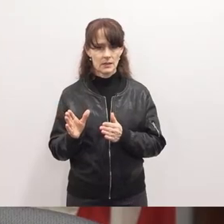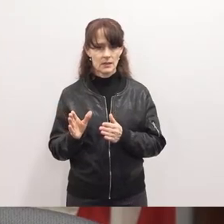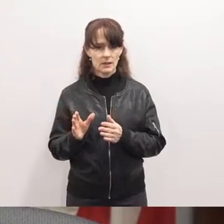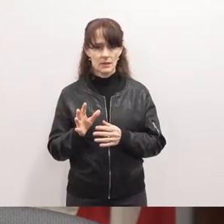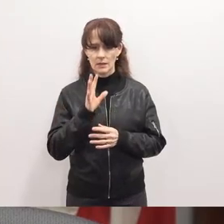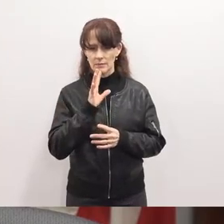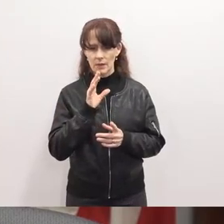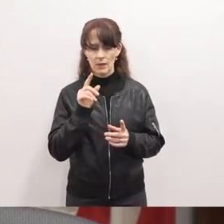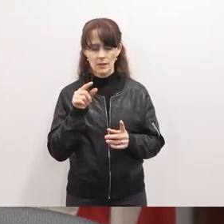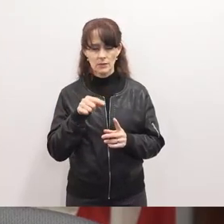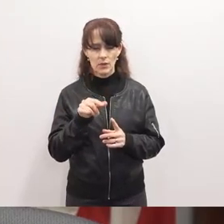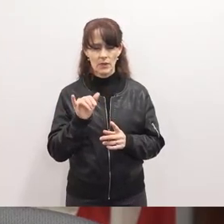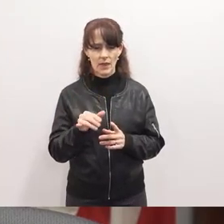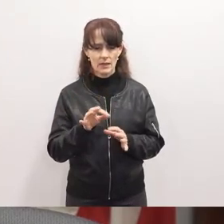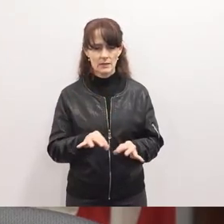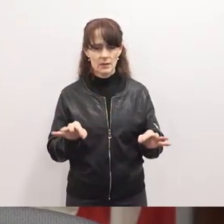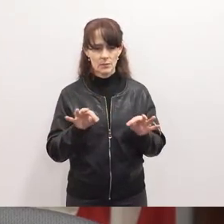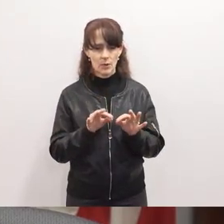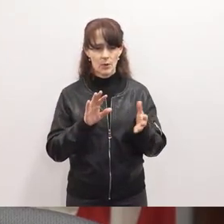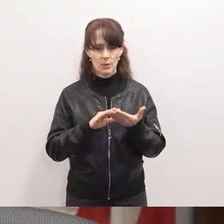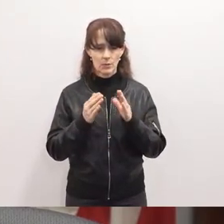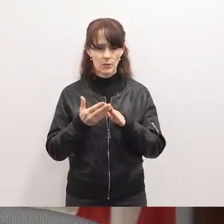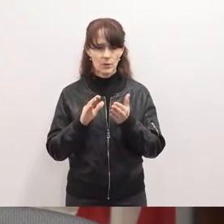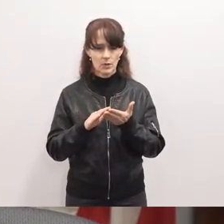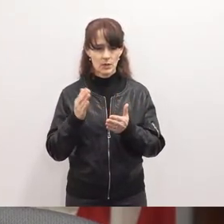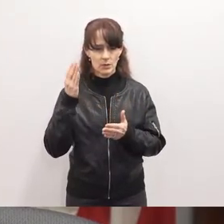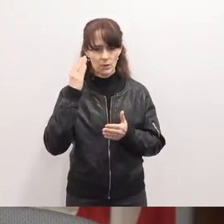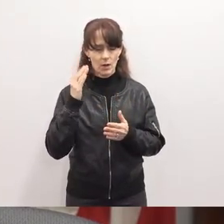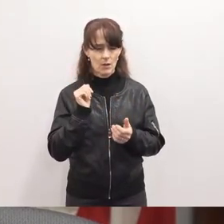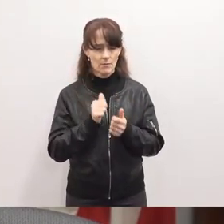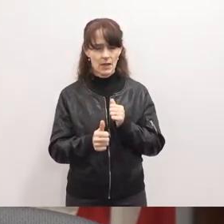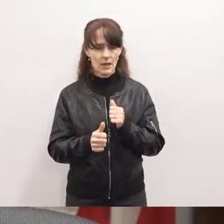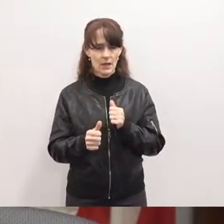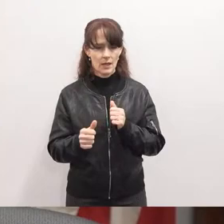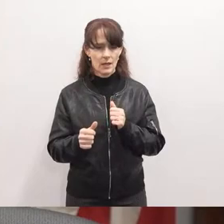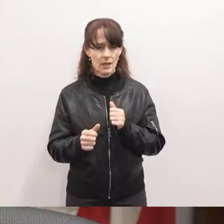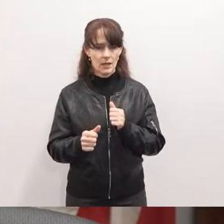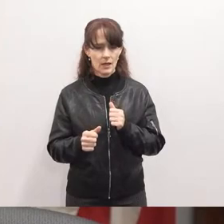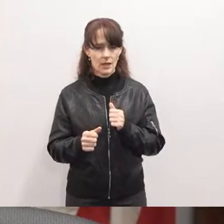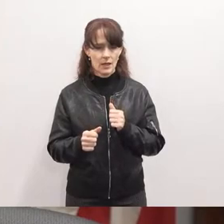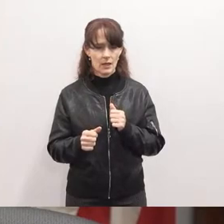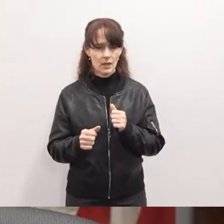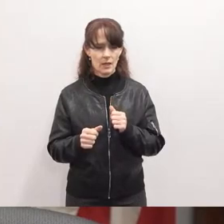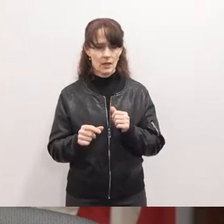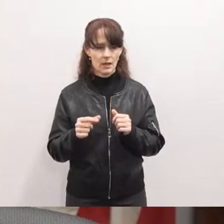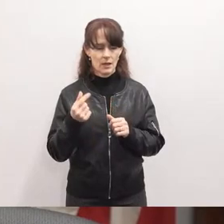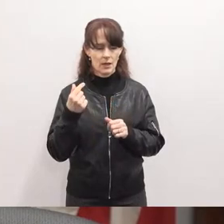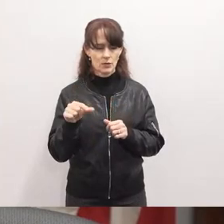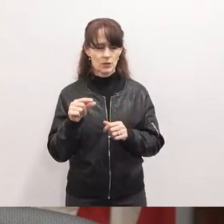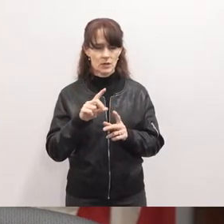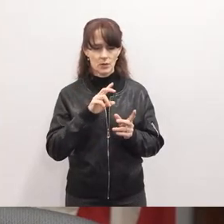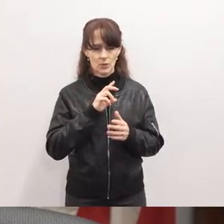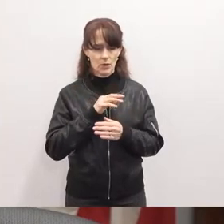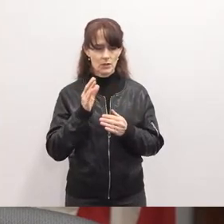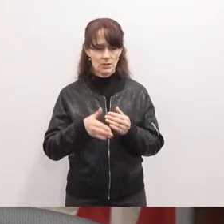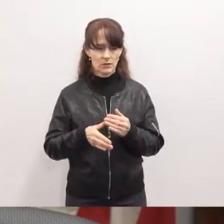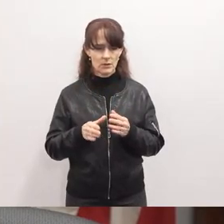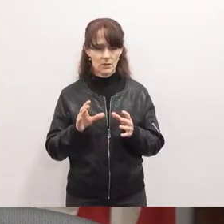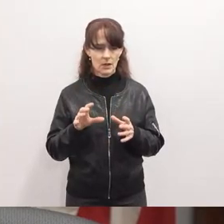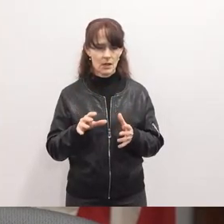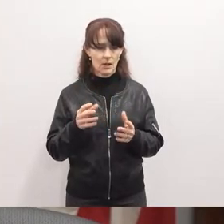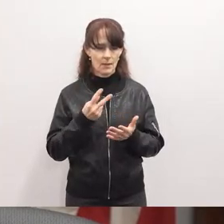speak to that. I think this is important for our community to know. Hey, we passed this green resolution last year. We adopted a facilities